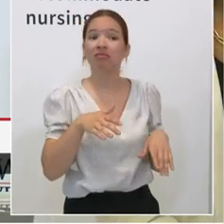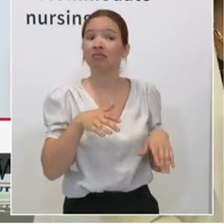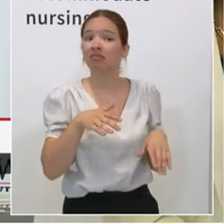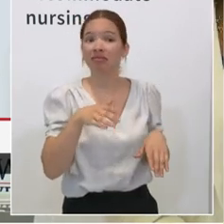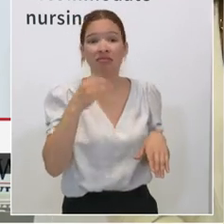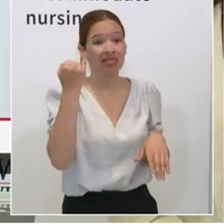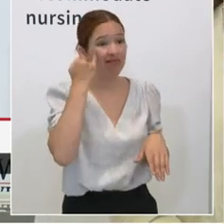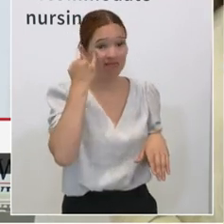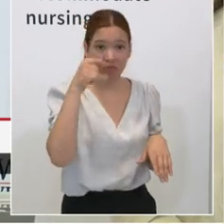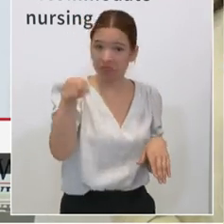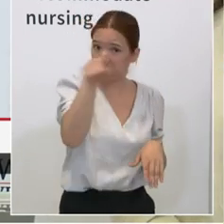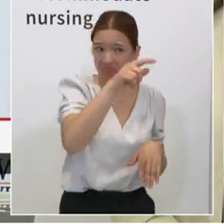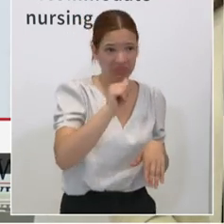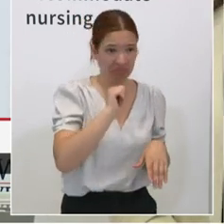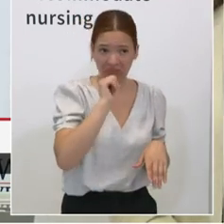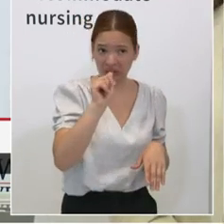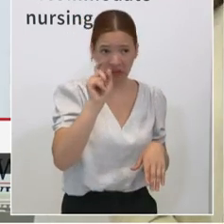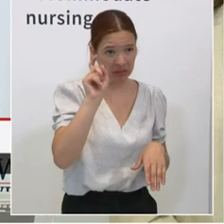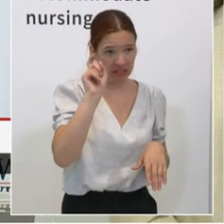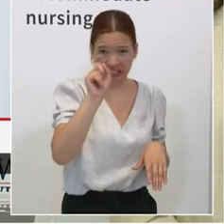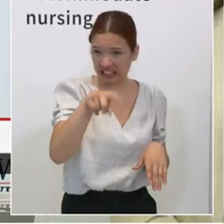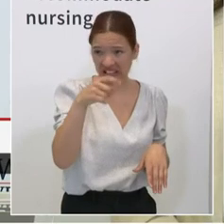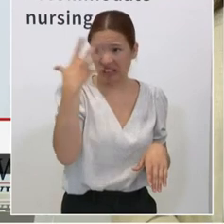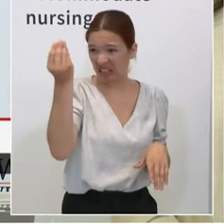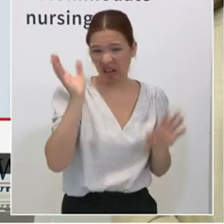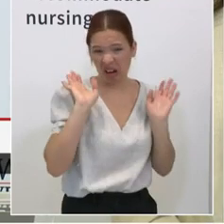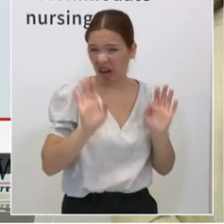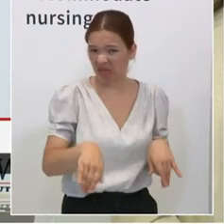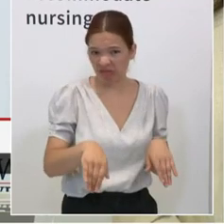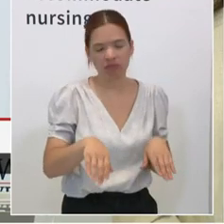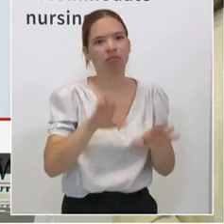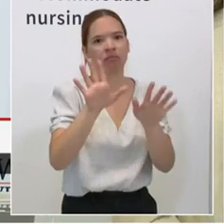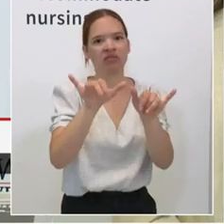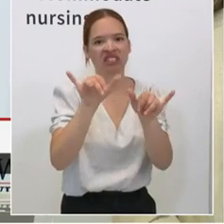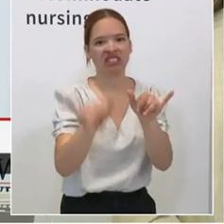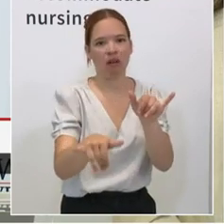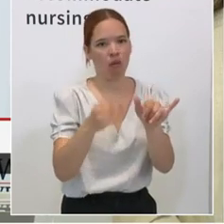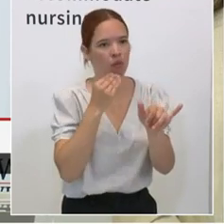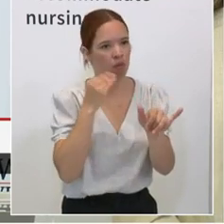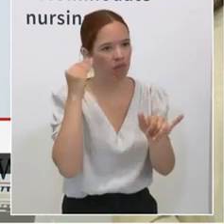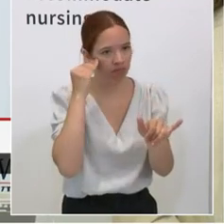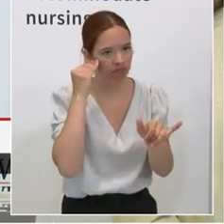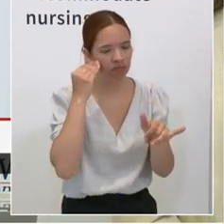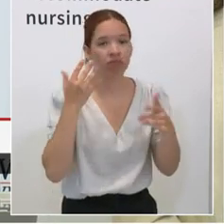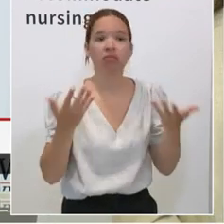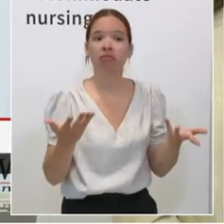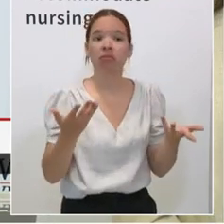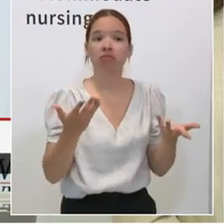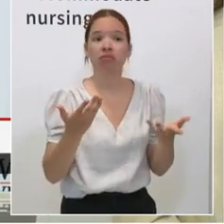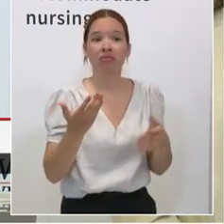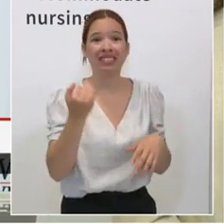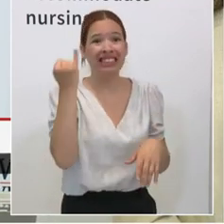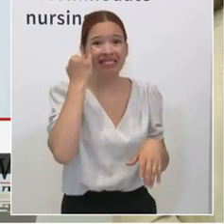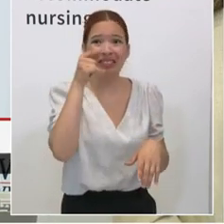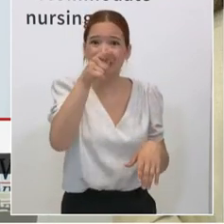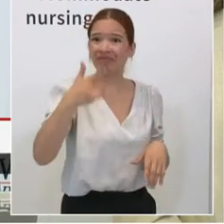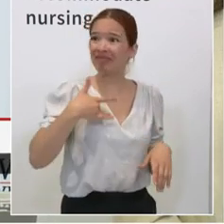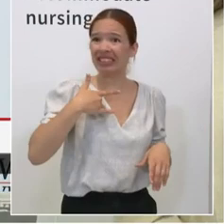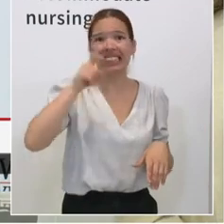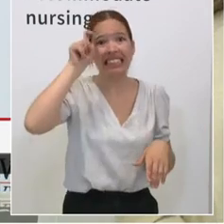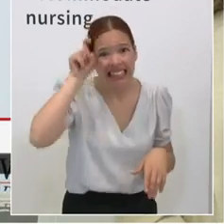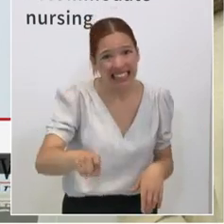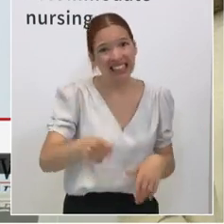be outside. And if you do need to be outside, to wear a mask and to limit